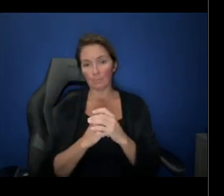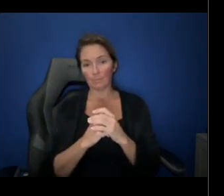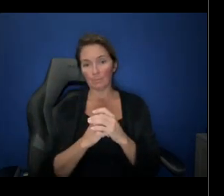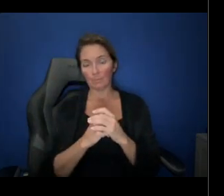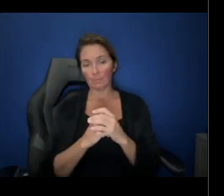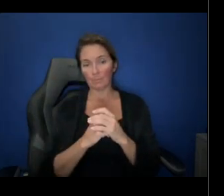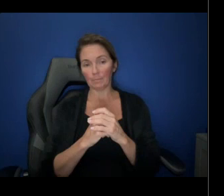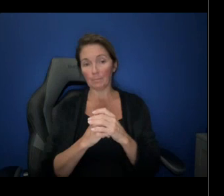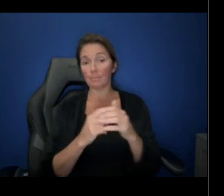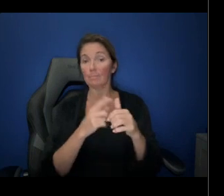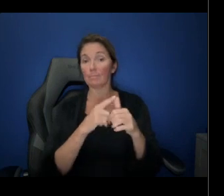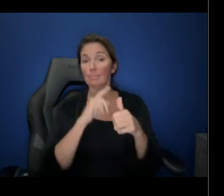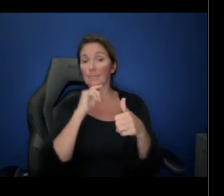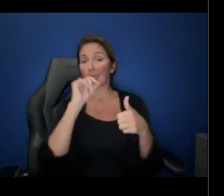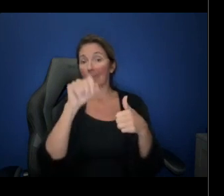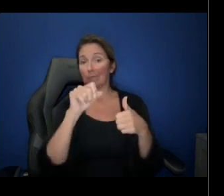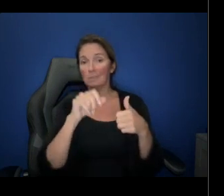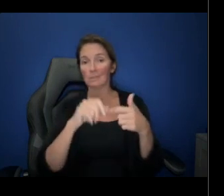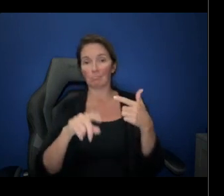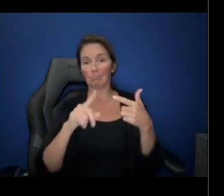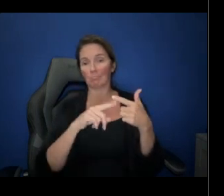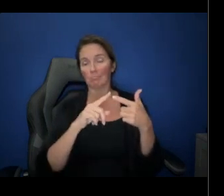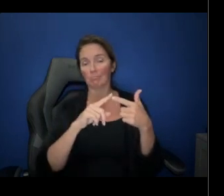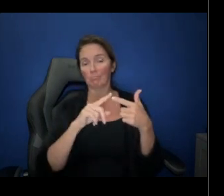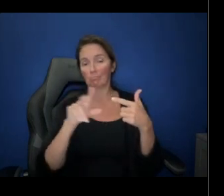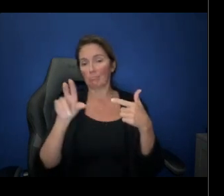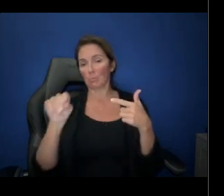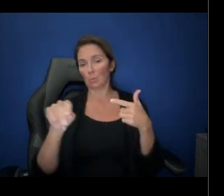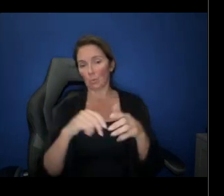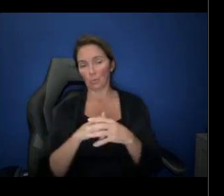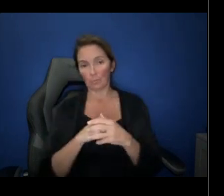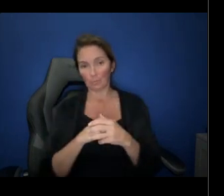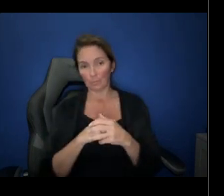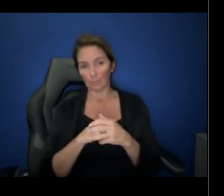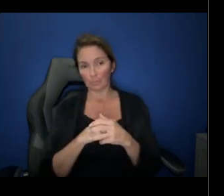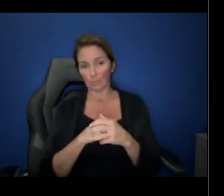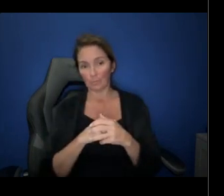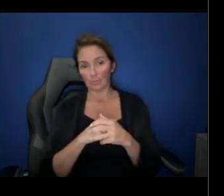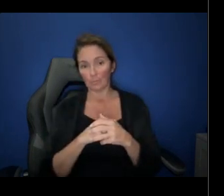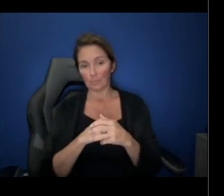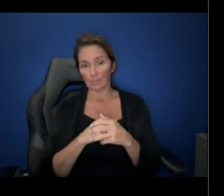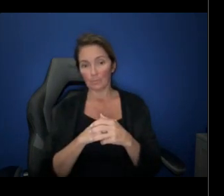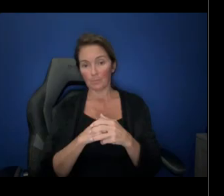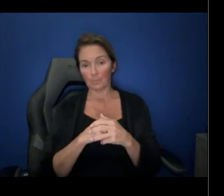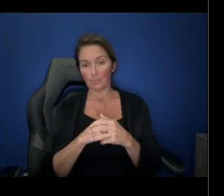The first option is yes, and the second option is no.